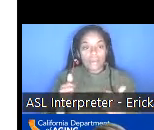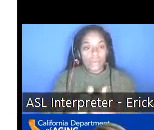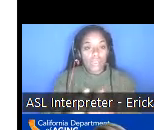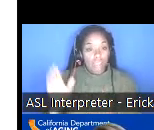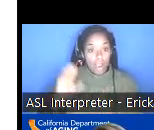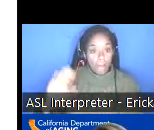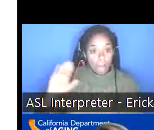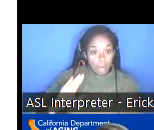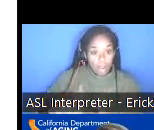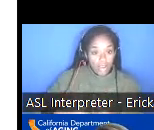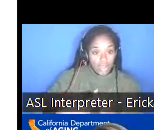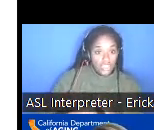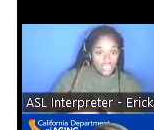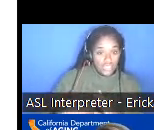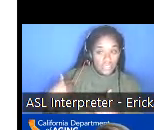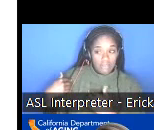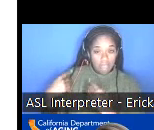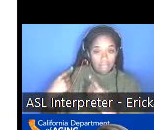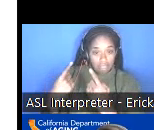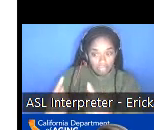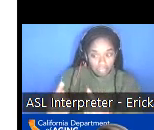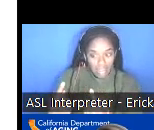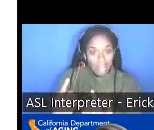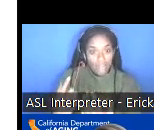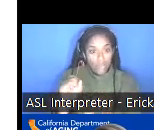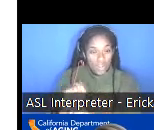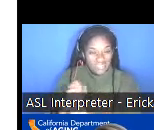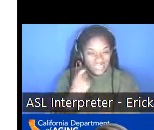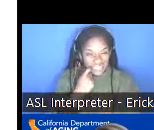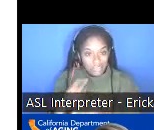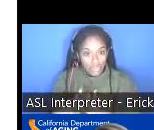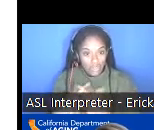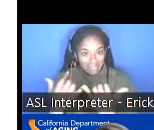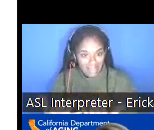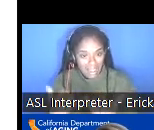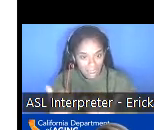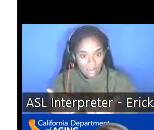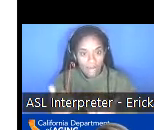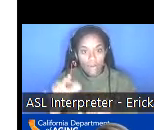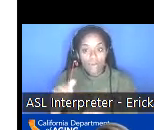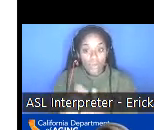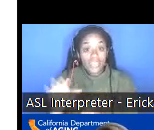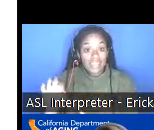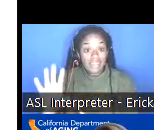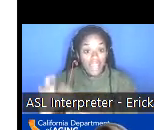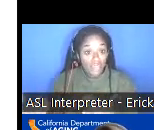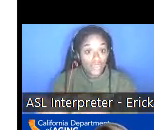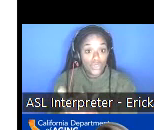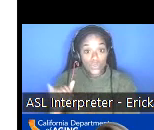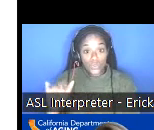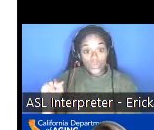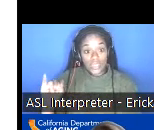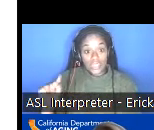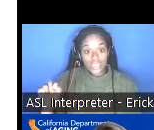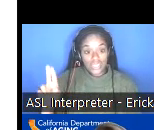2 years and the work that we're just starting to launch with our new initiatives, the 95 new initiatives. So next